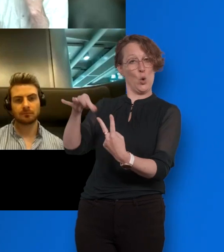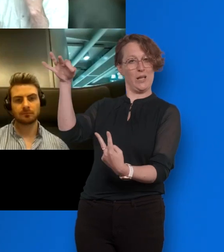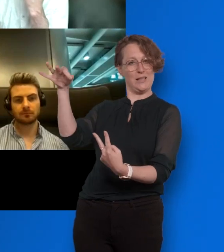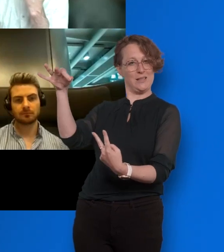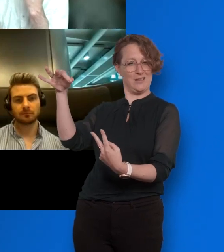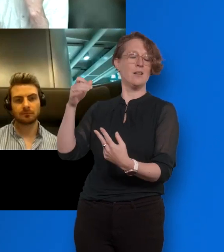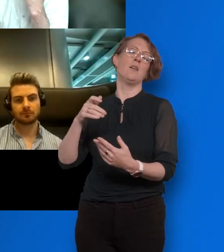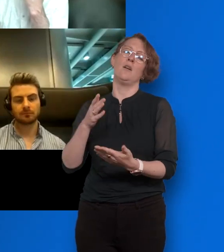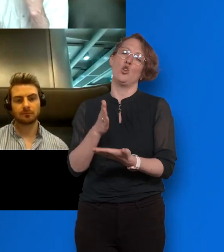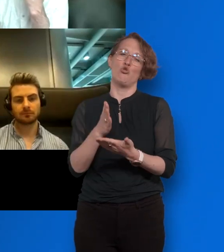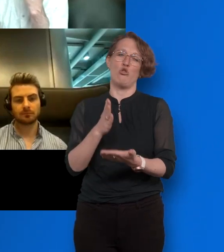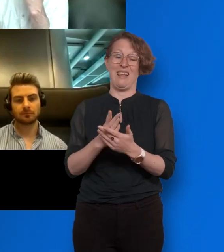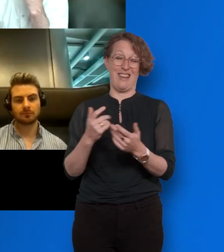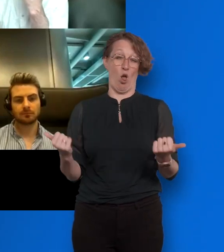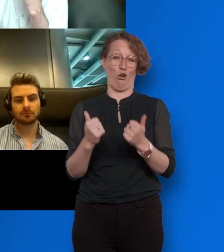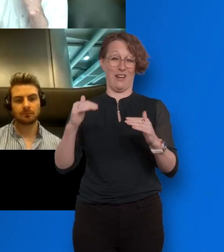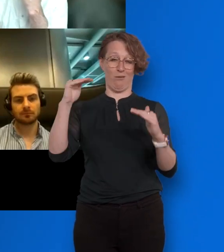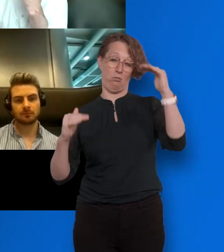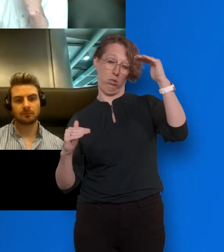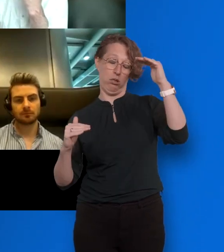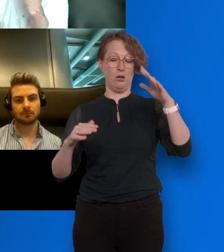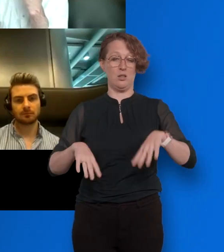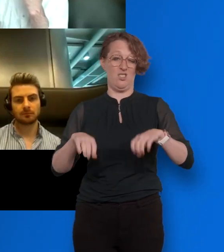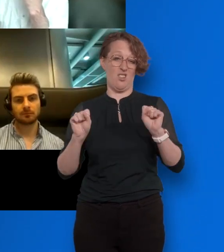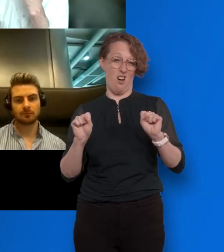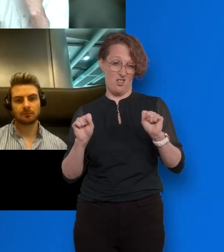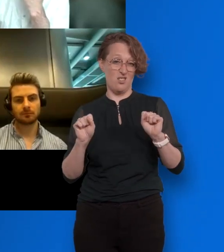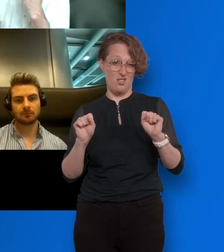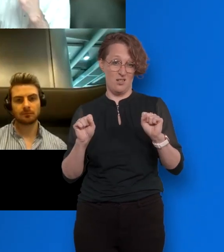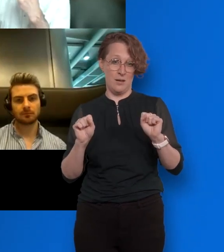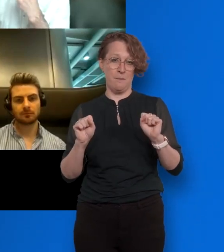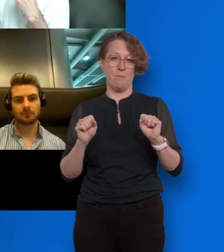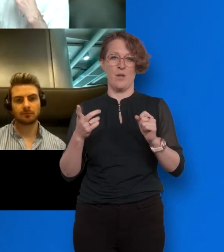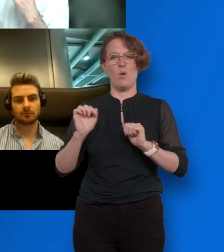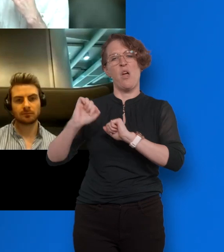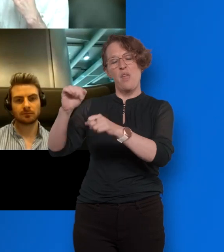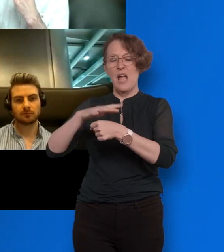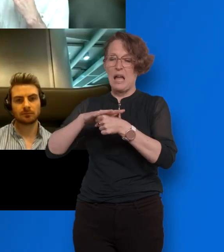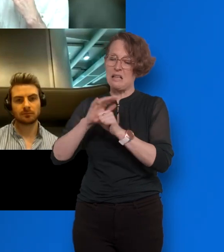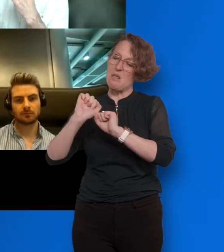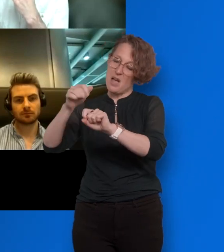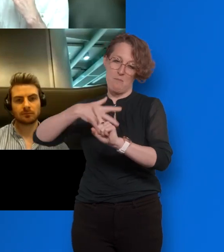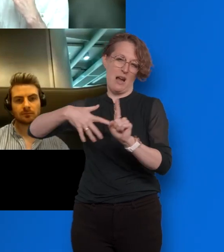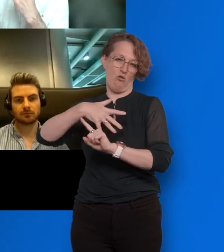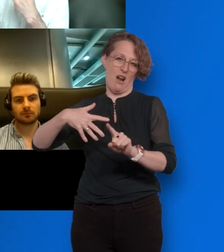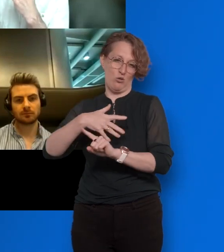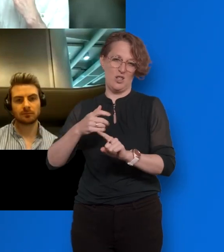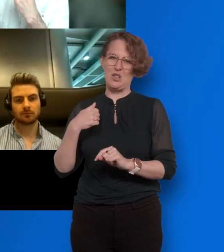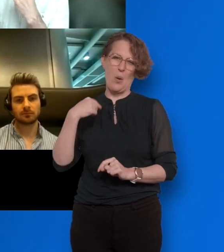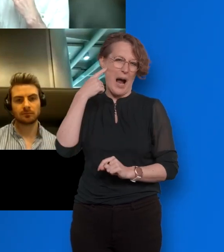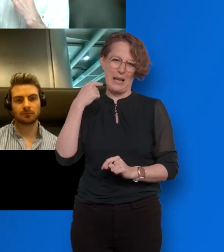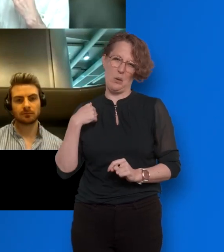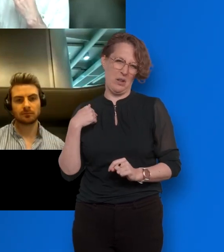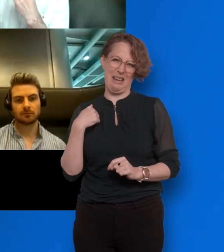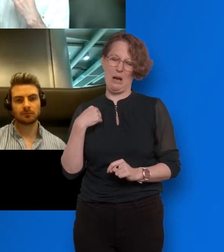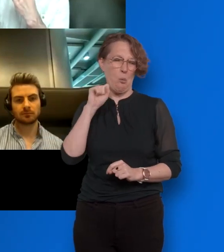therefore, with an inequity in how someone evidences their case and their background. So I don't think it's going